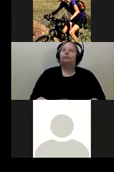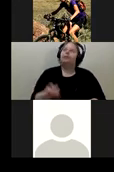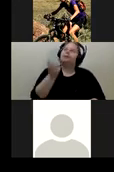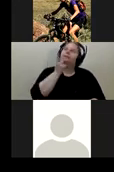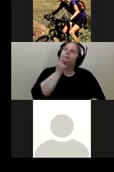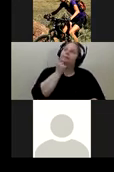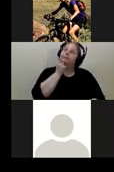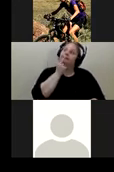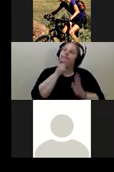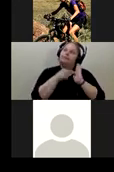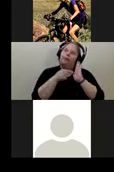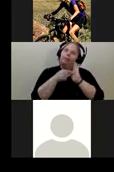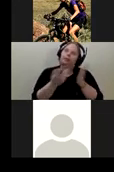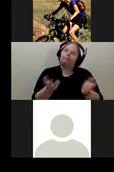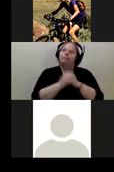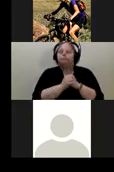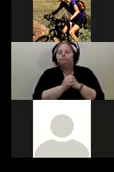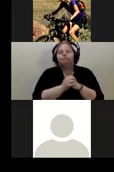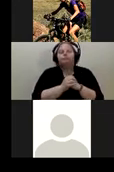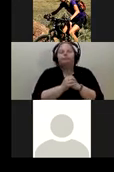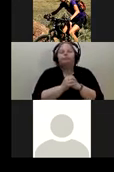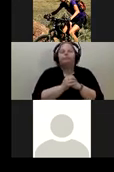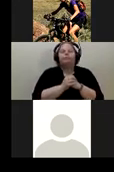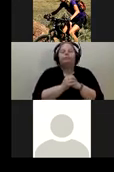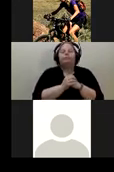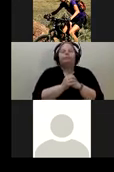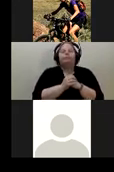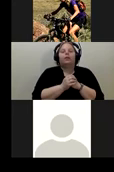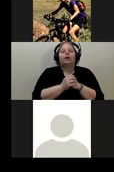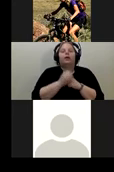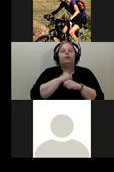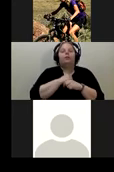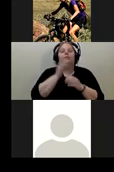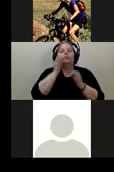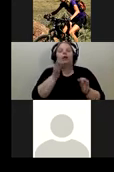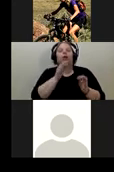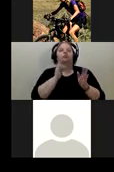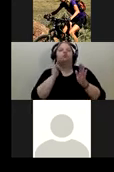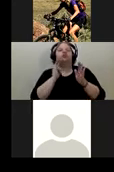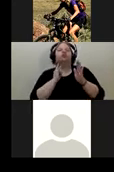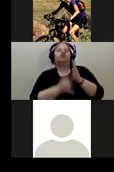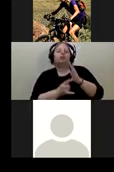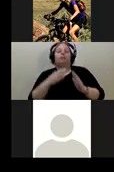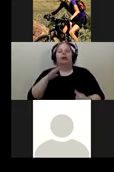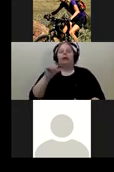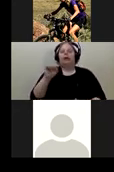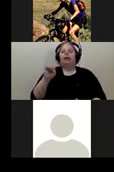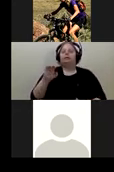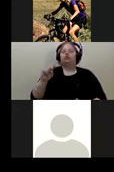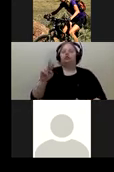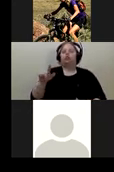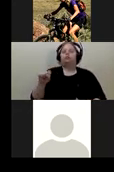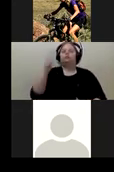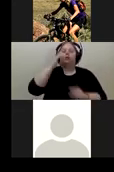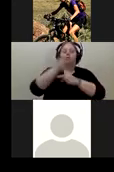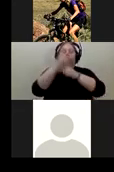let's say I decide to cheat on my case notes because my supervisor told me I